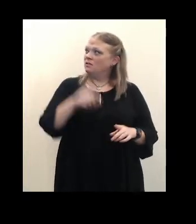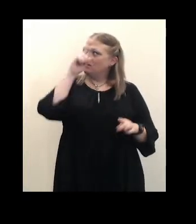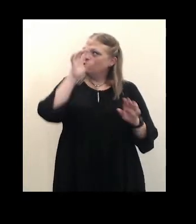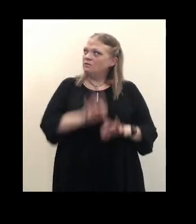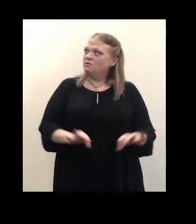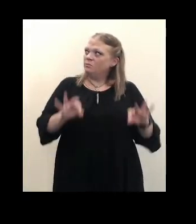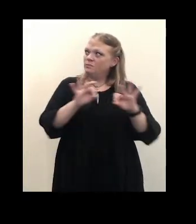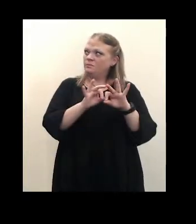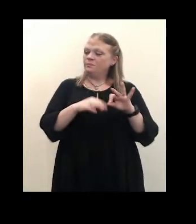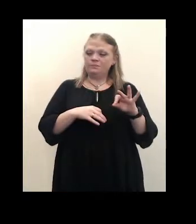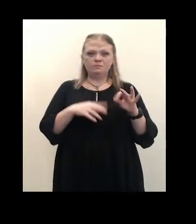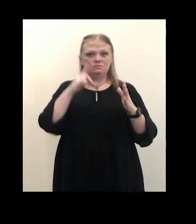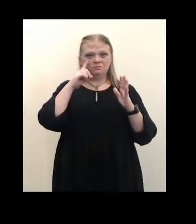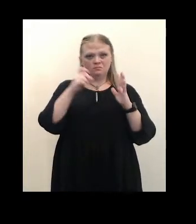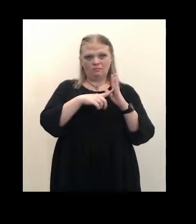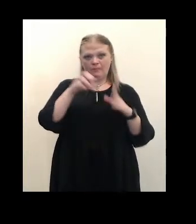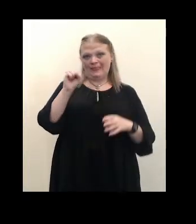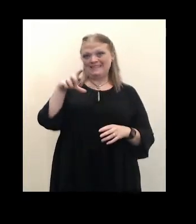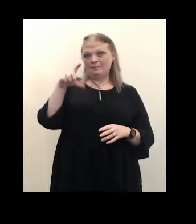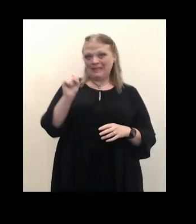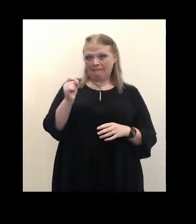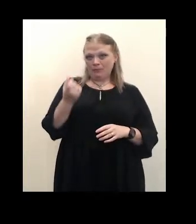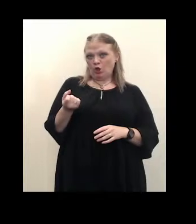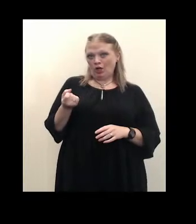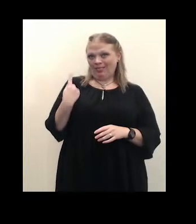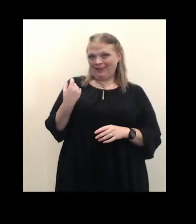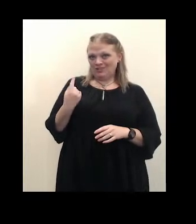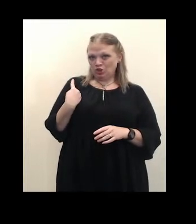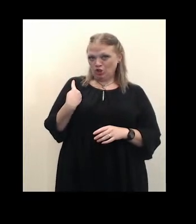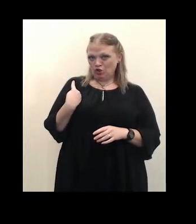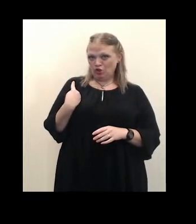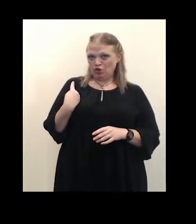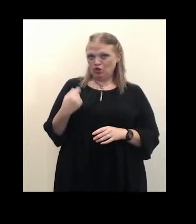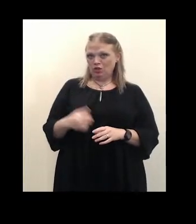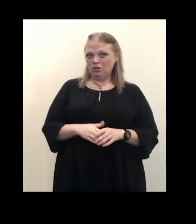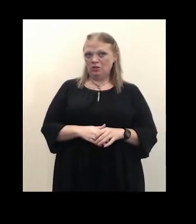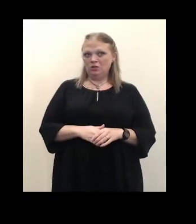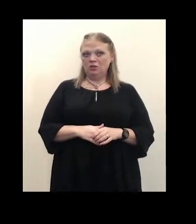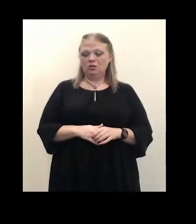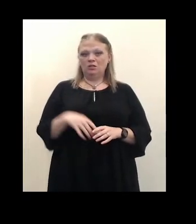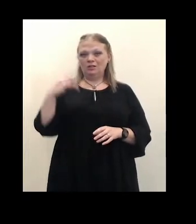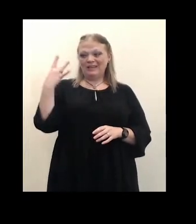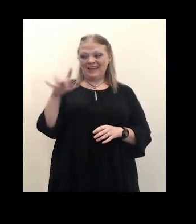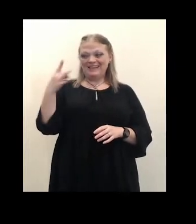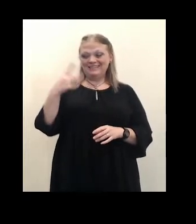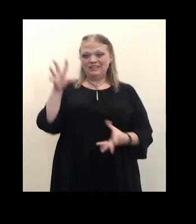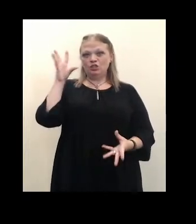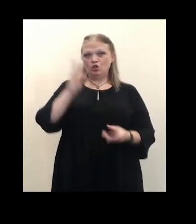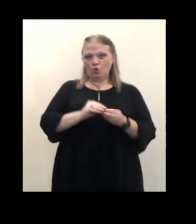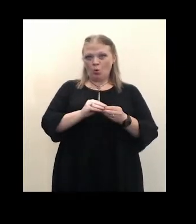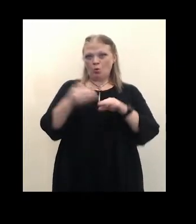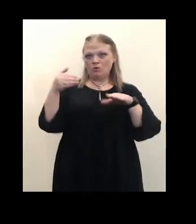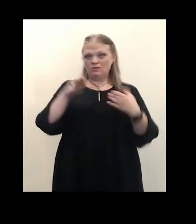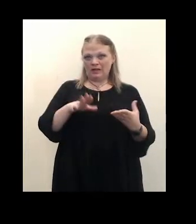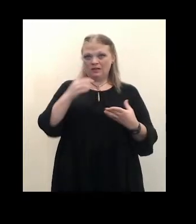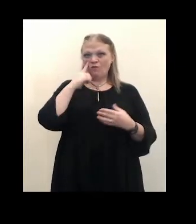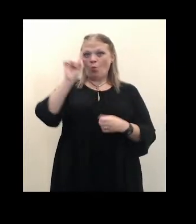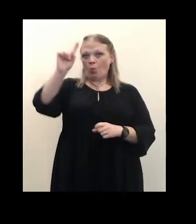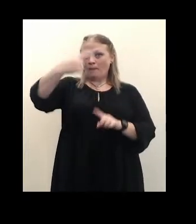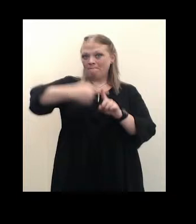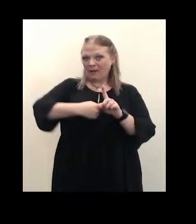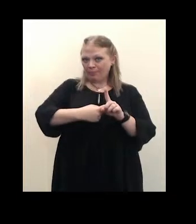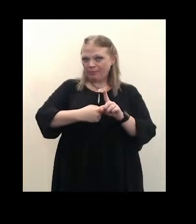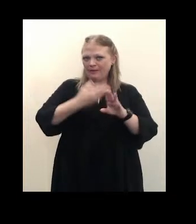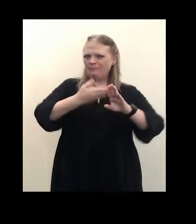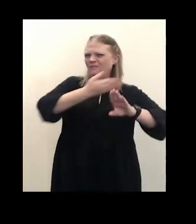that in September of last year, we had 18 total deaths in Erie County. This is, remember,